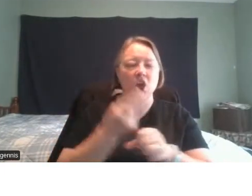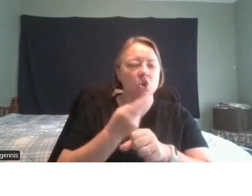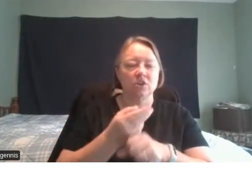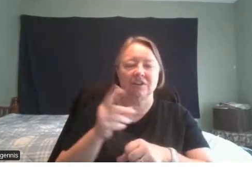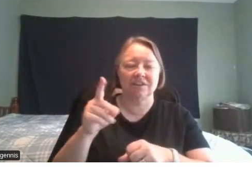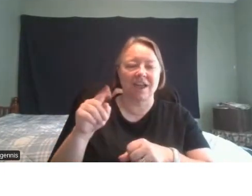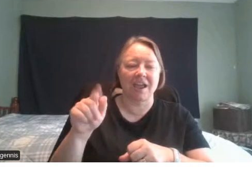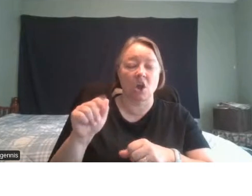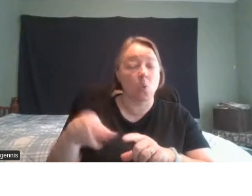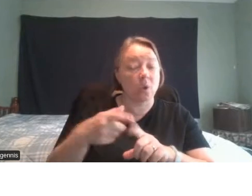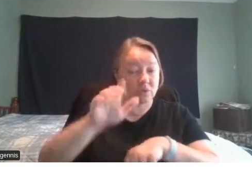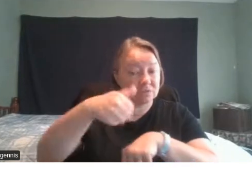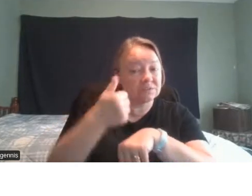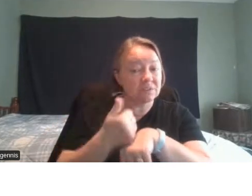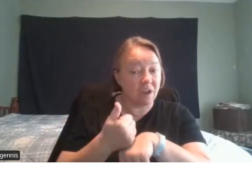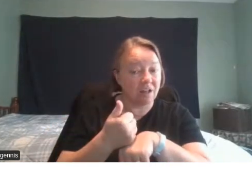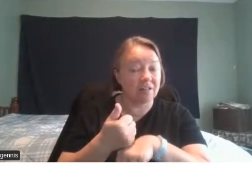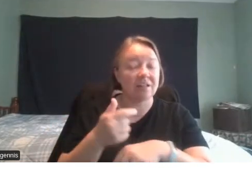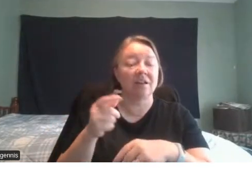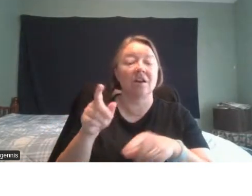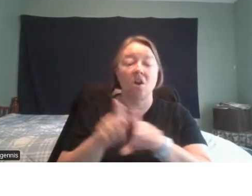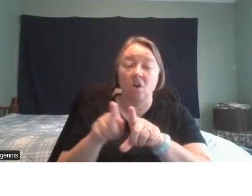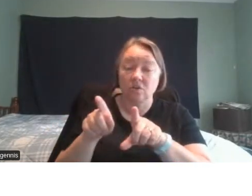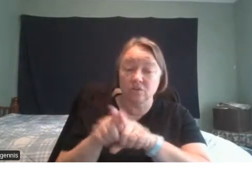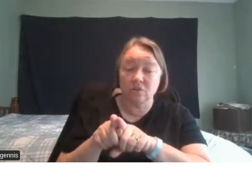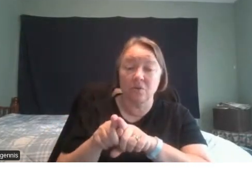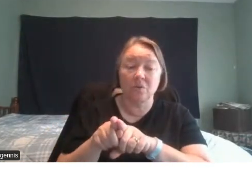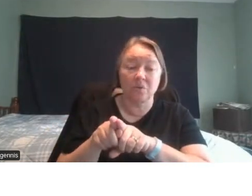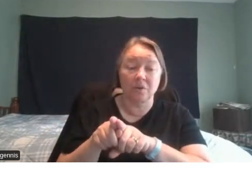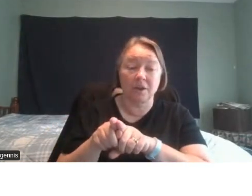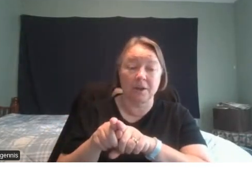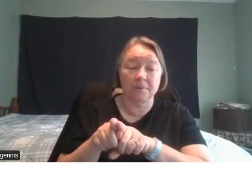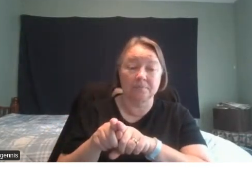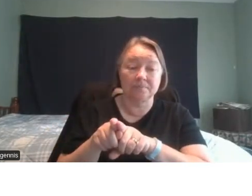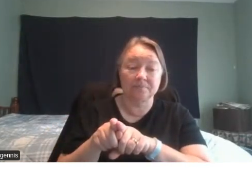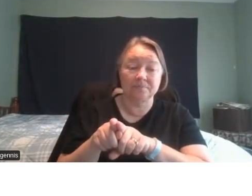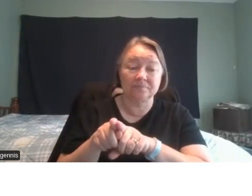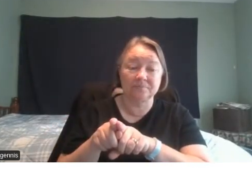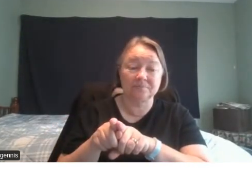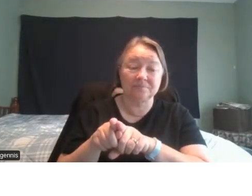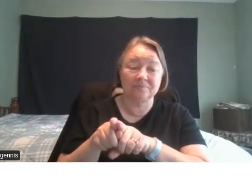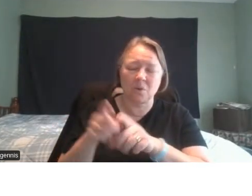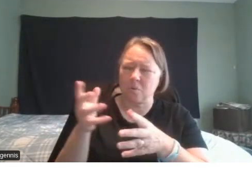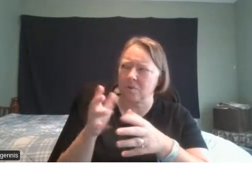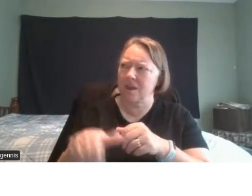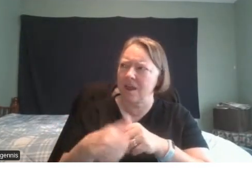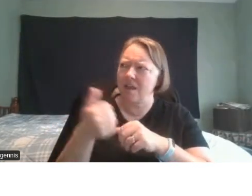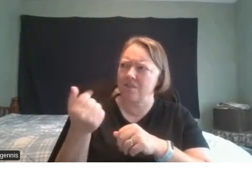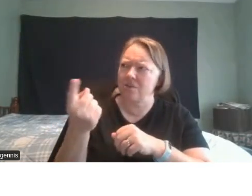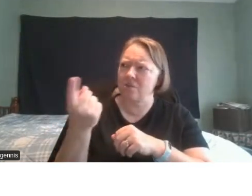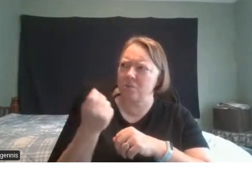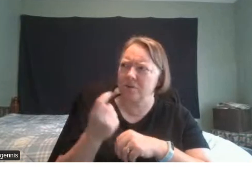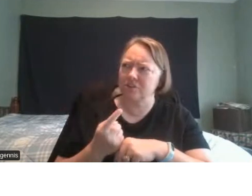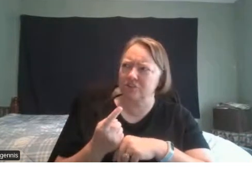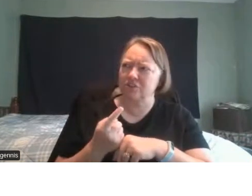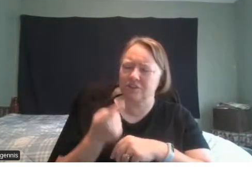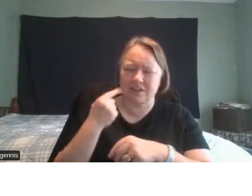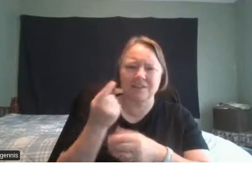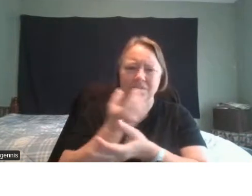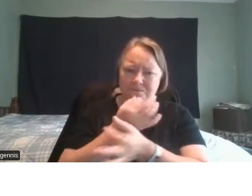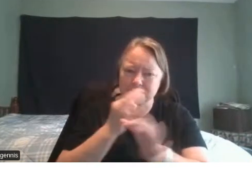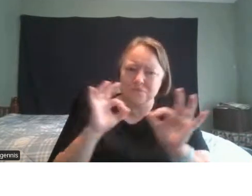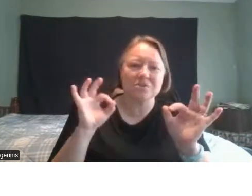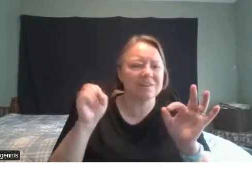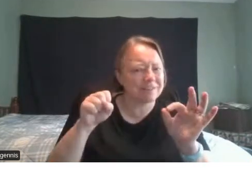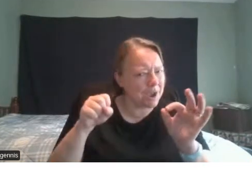it. And then also to, what was the other thing that you were asking? Free, yes, free.